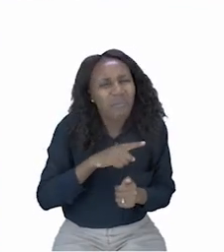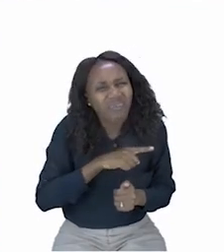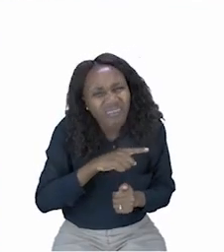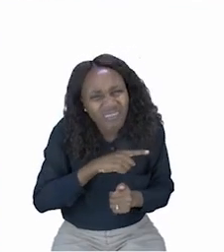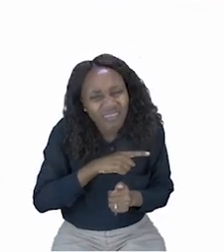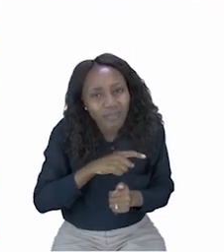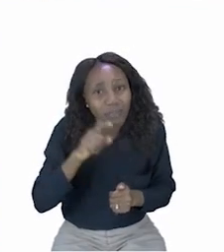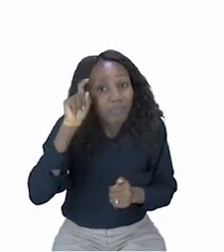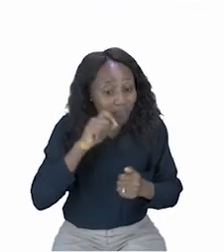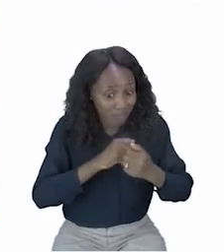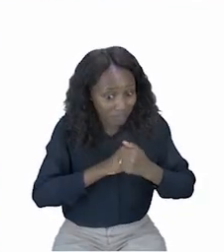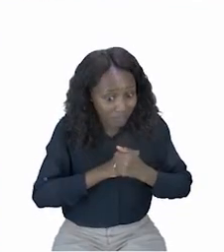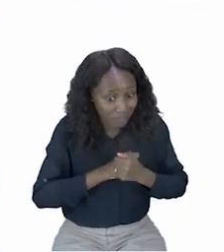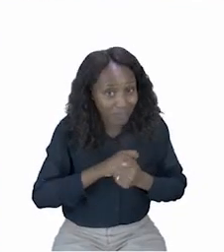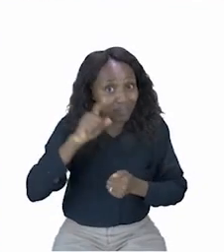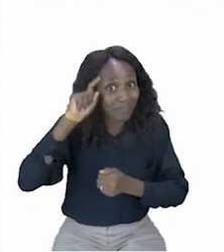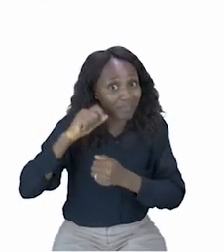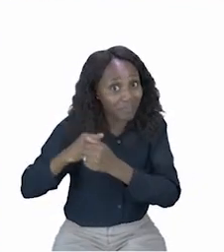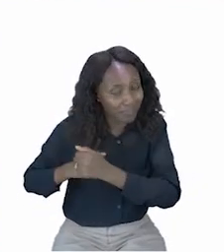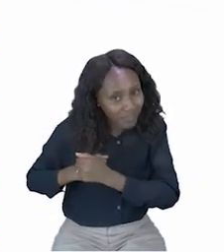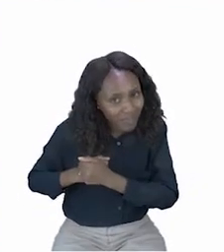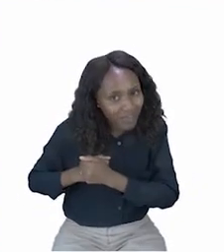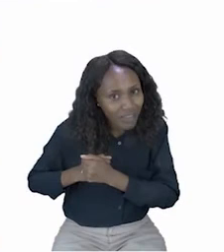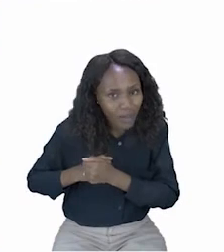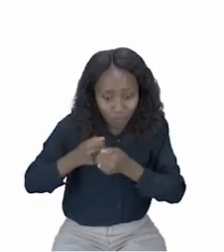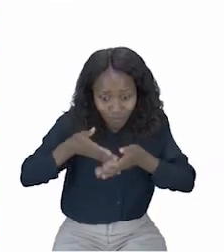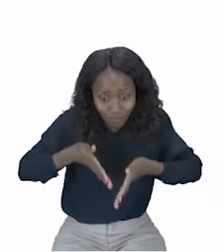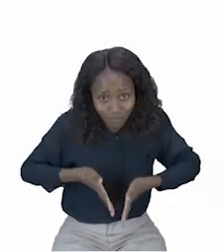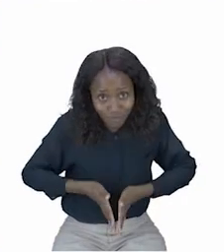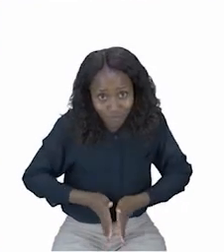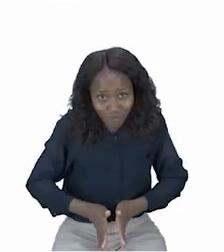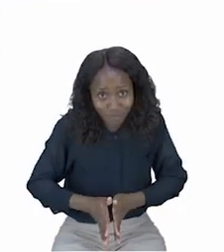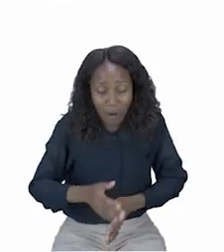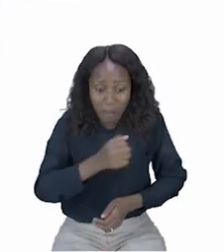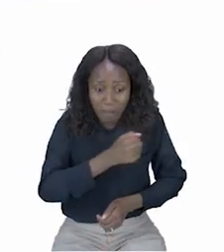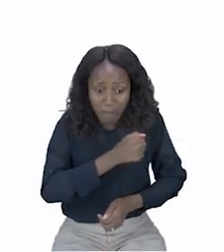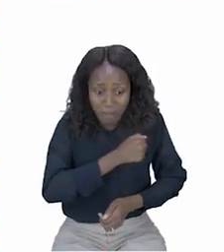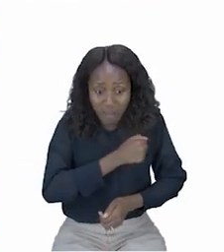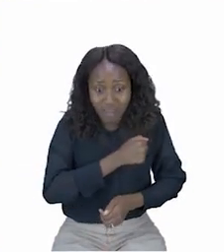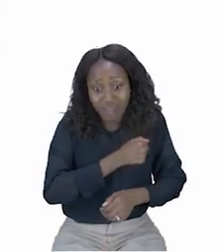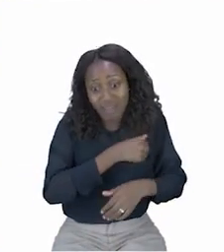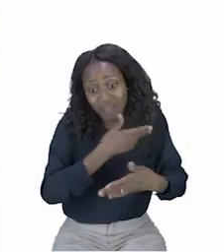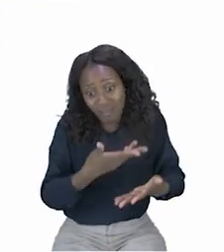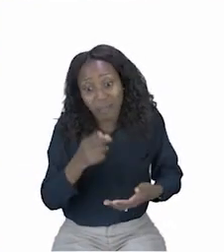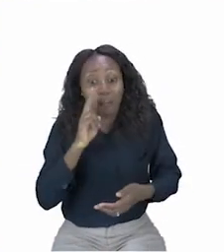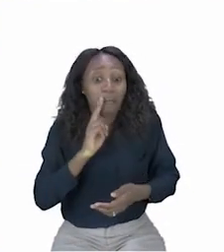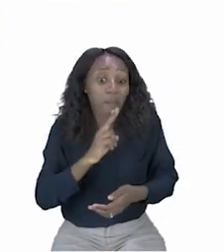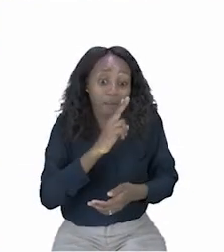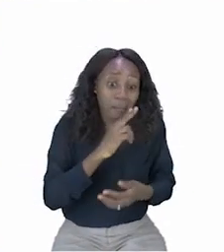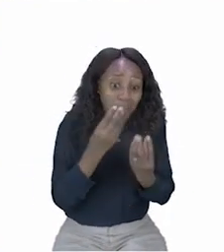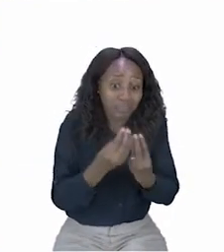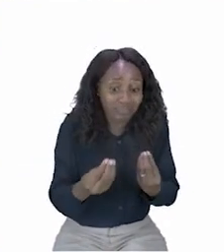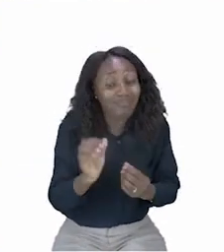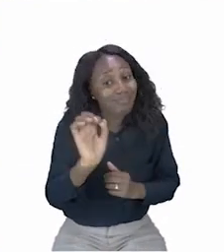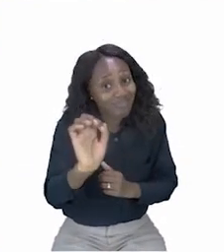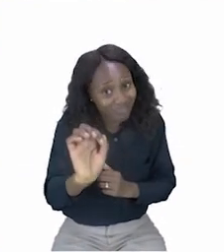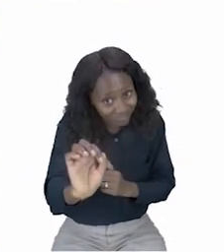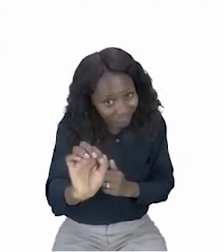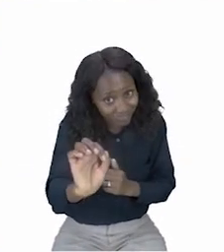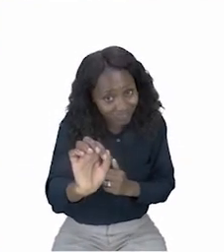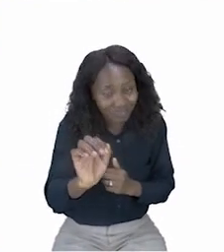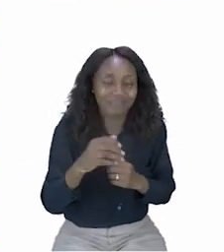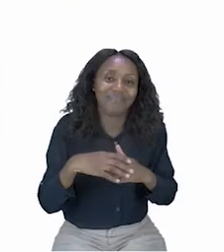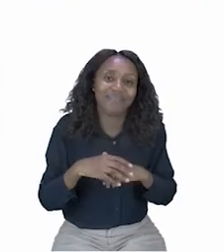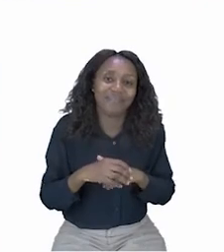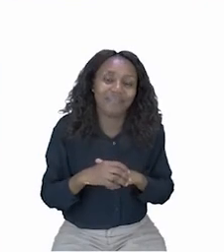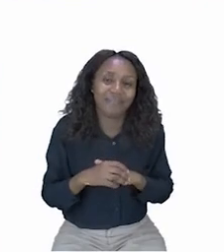grandfather and grandmother have father and mother and uncle as children for